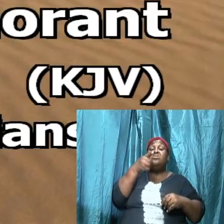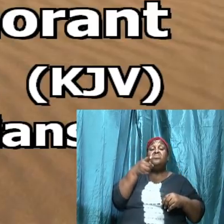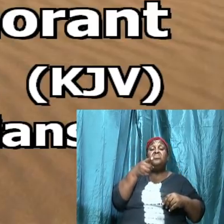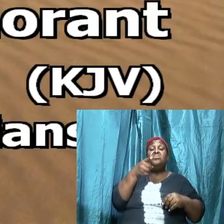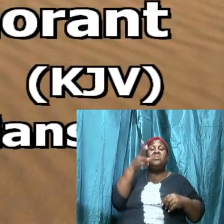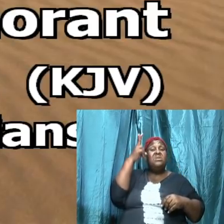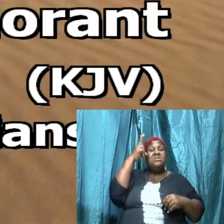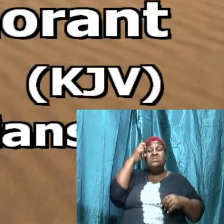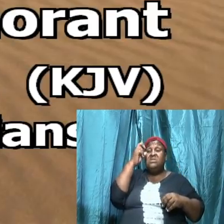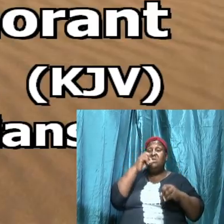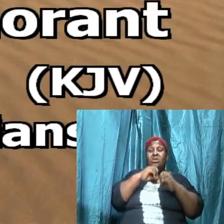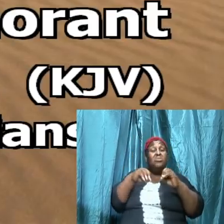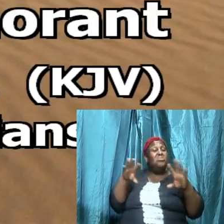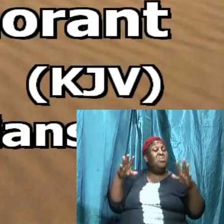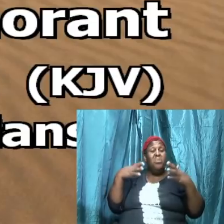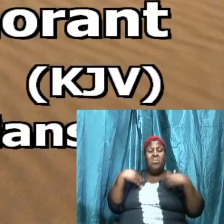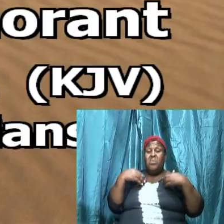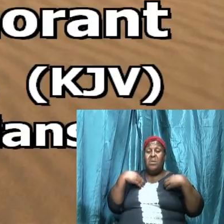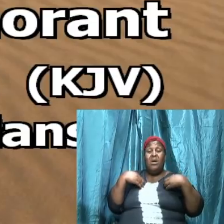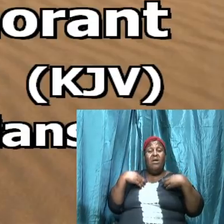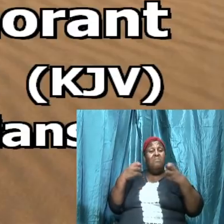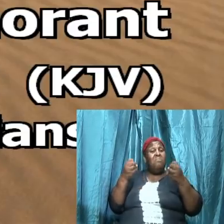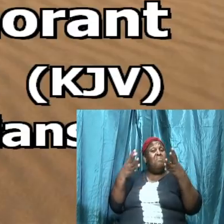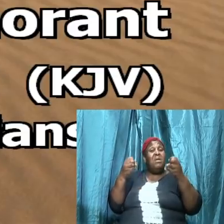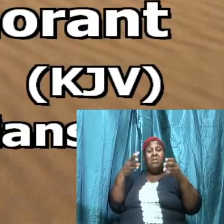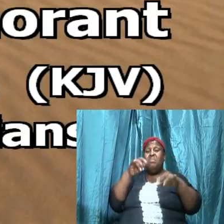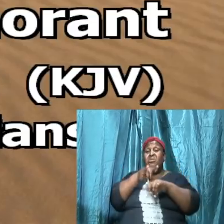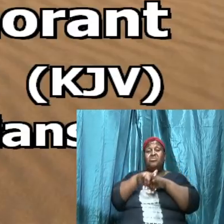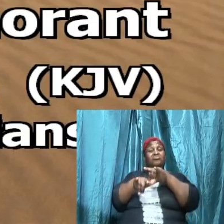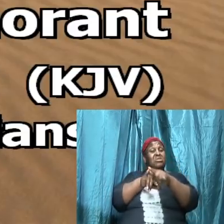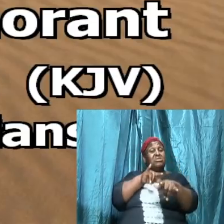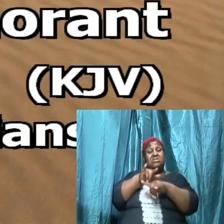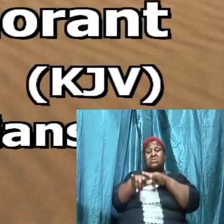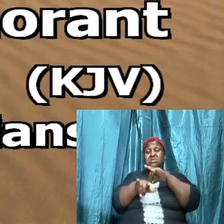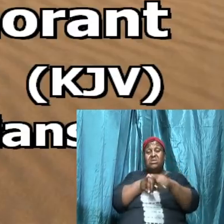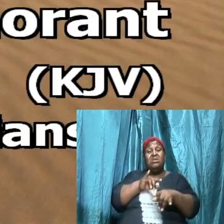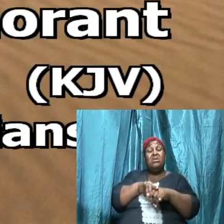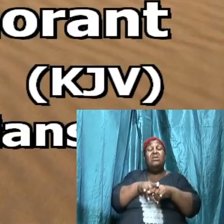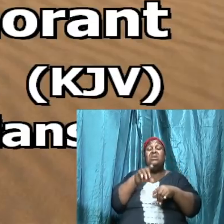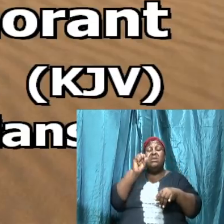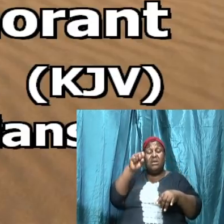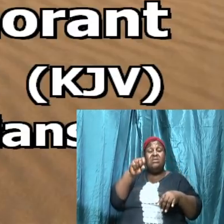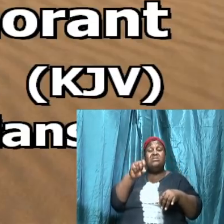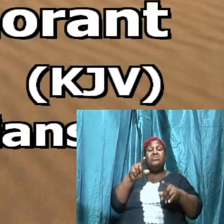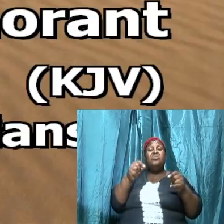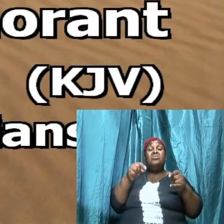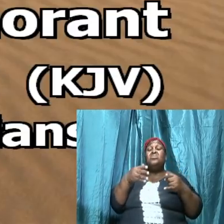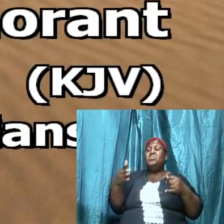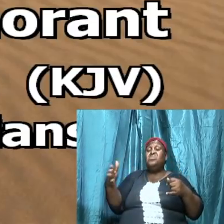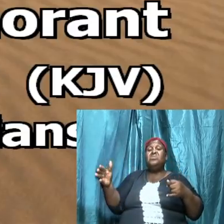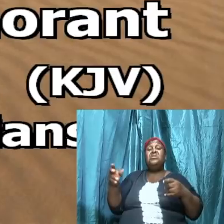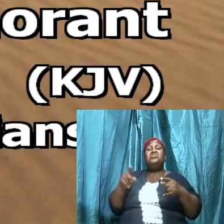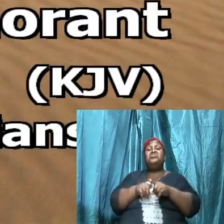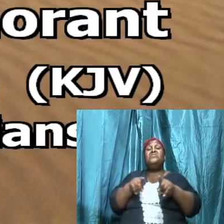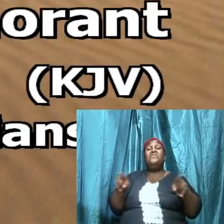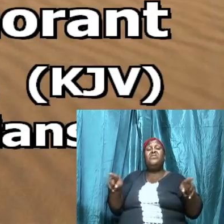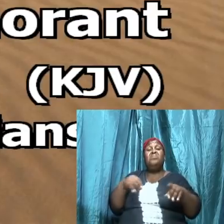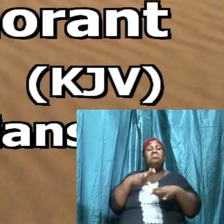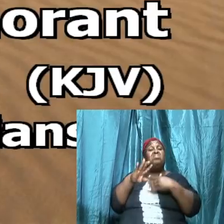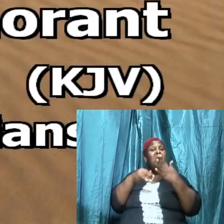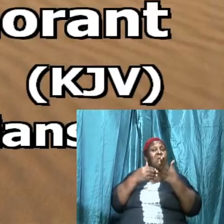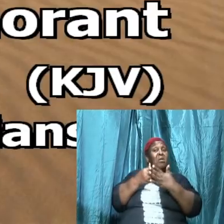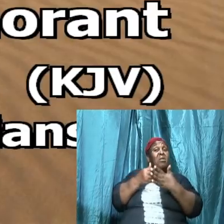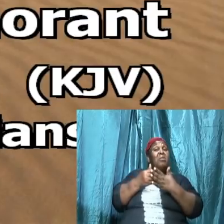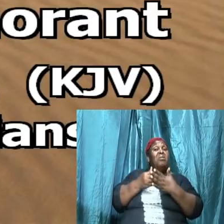doesn't have a whole lot of tricks yes he does things differently but it all is coming along